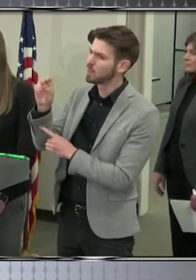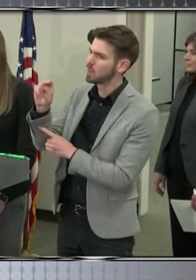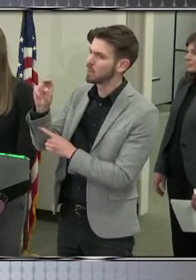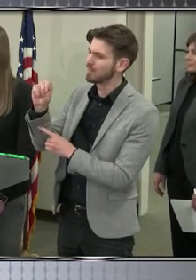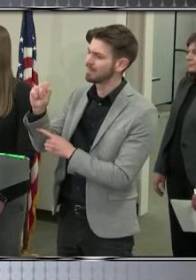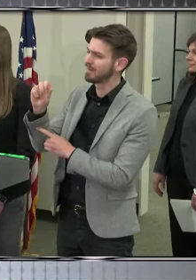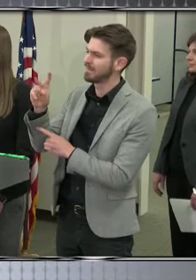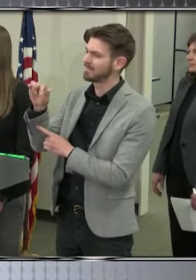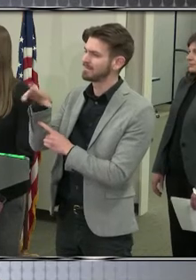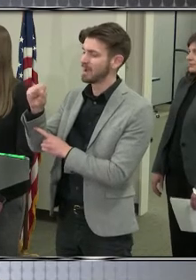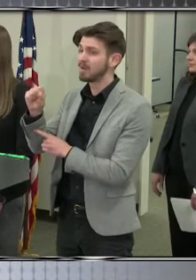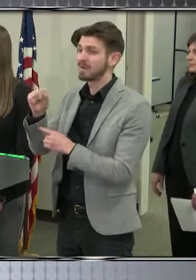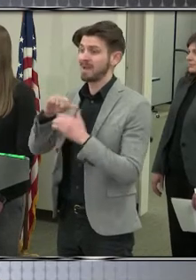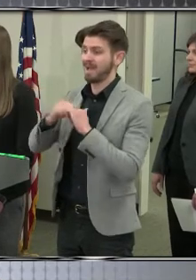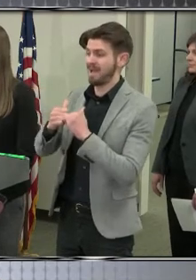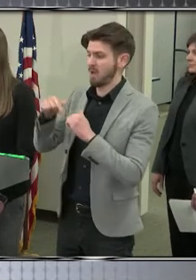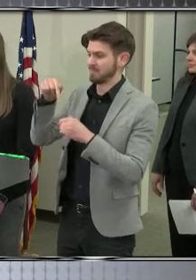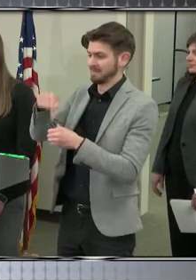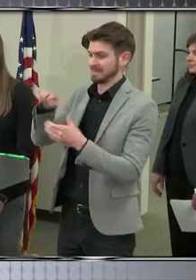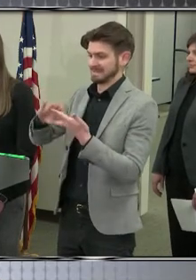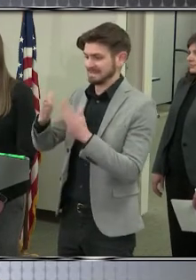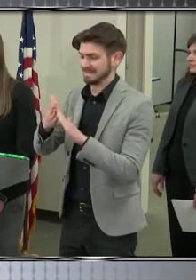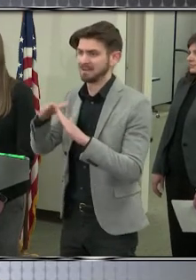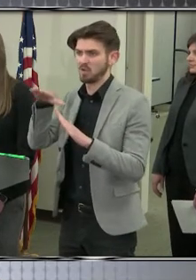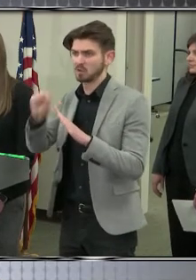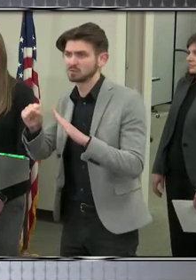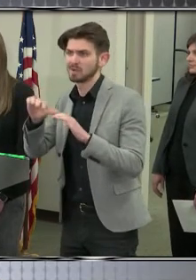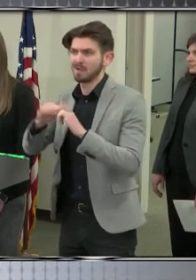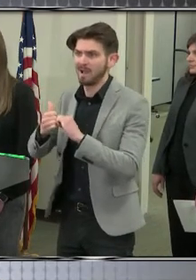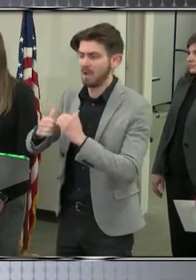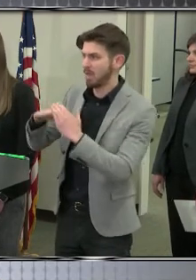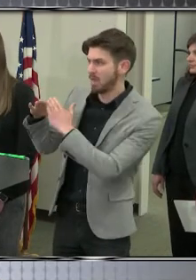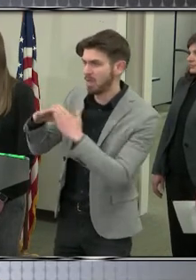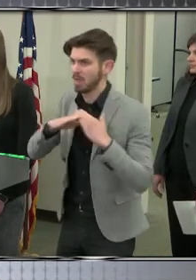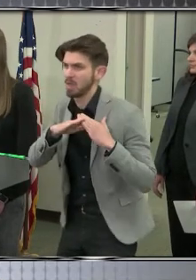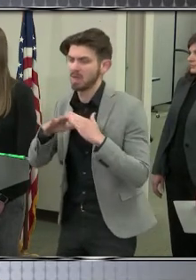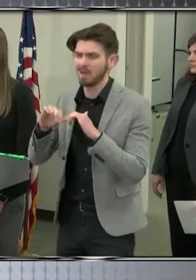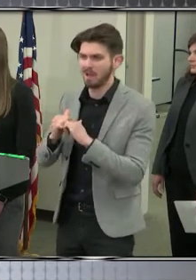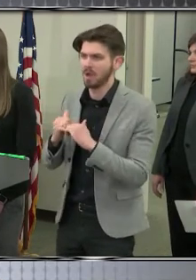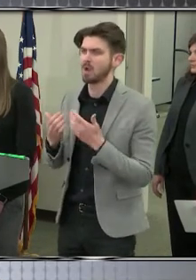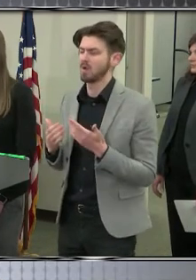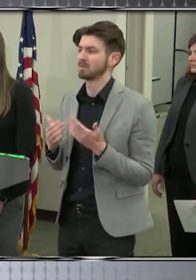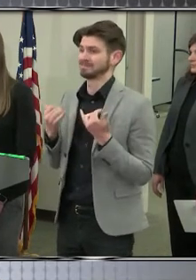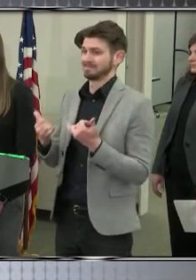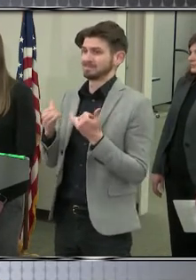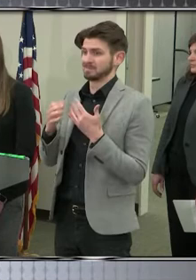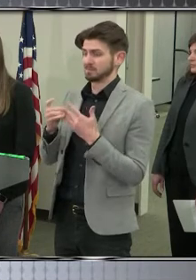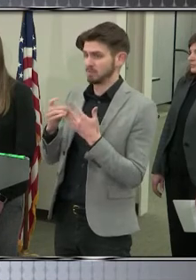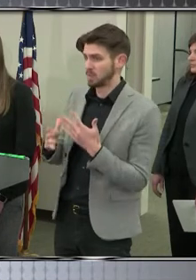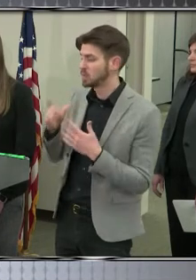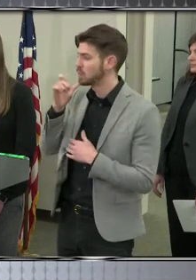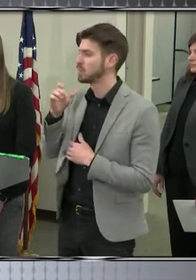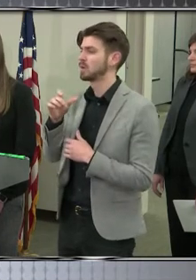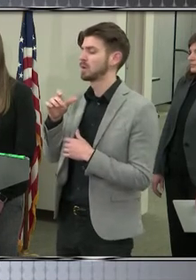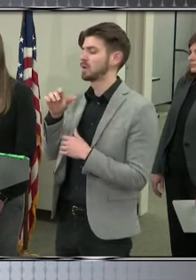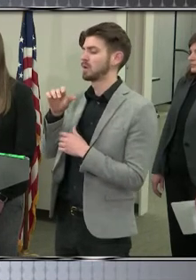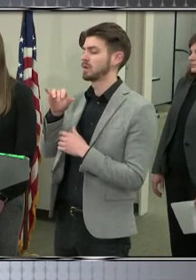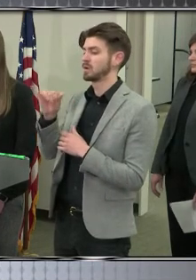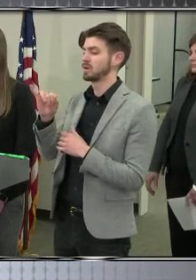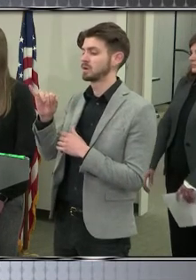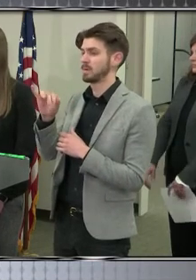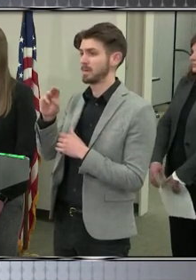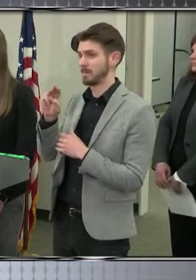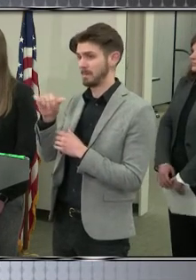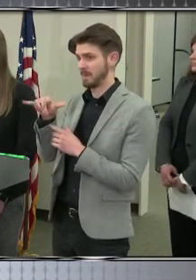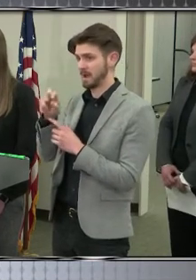and prepare if this disease begins circulating in our community. Our speakers today are Colorado Springs Mayor John Southers, Chair of the El